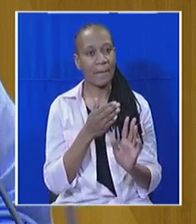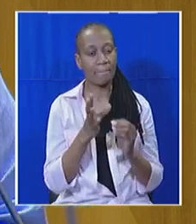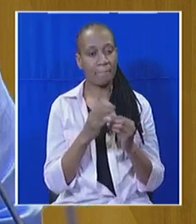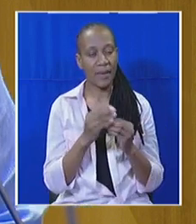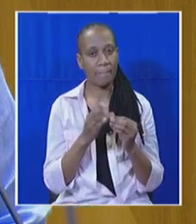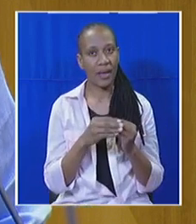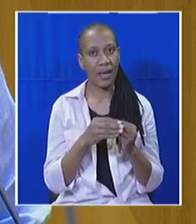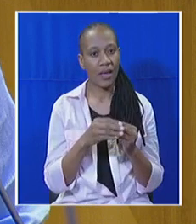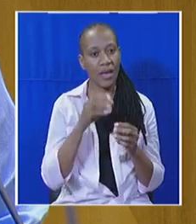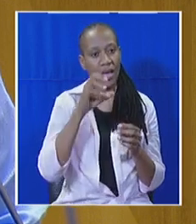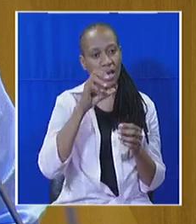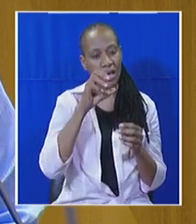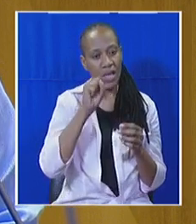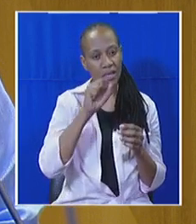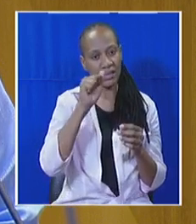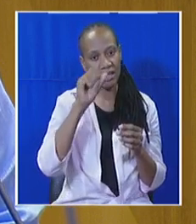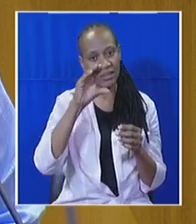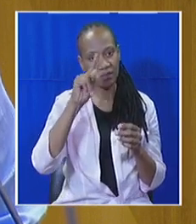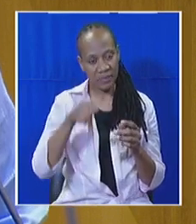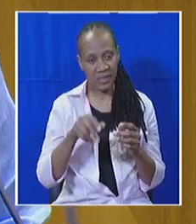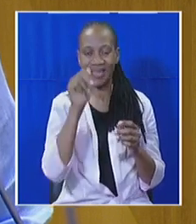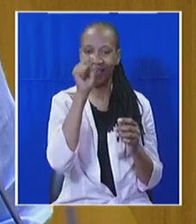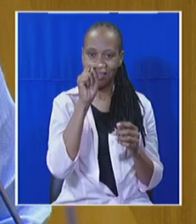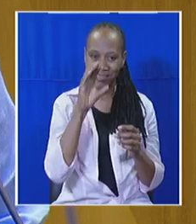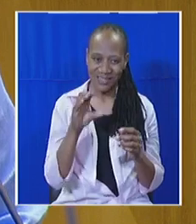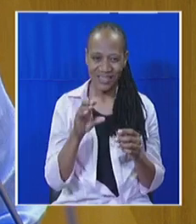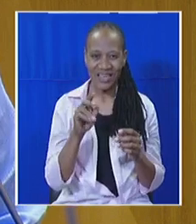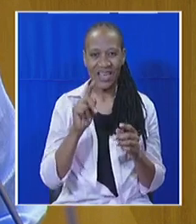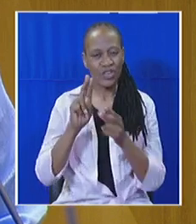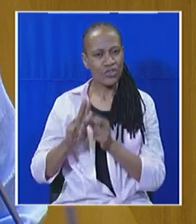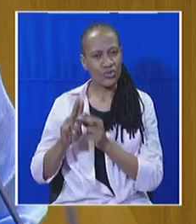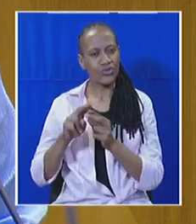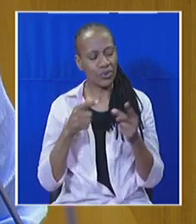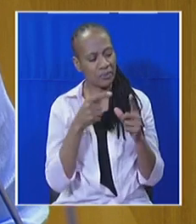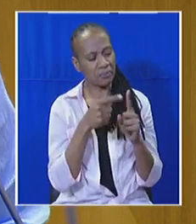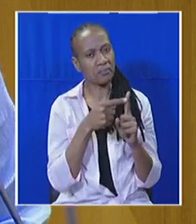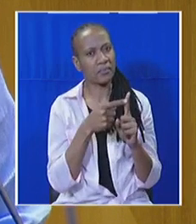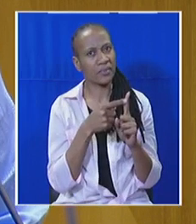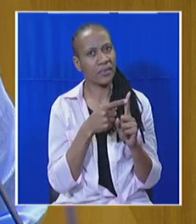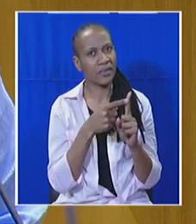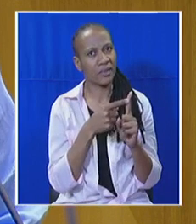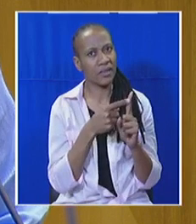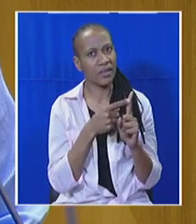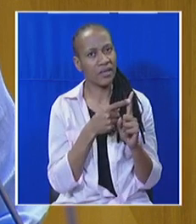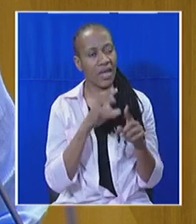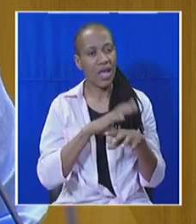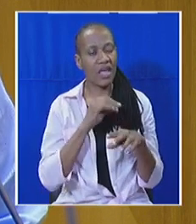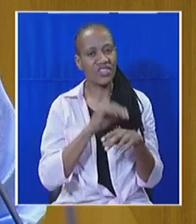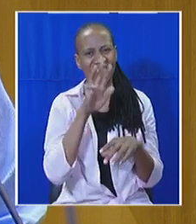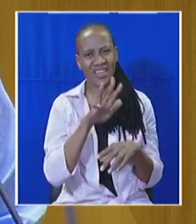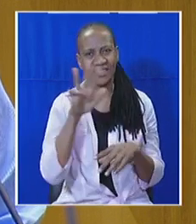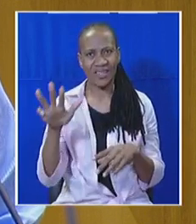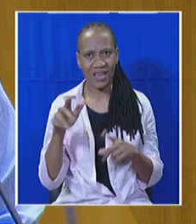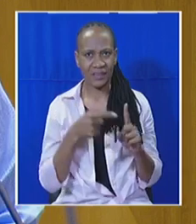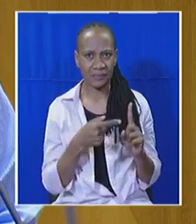and trade unionist veteran Sarah Kanzen on the 29th of October 2015 at the age of 99.